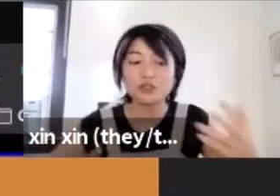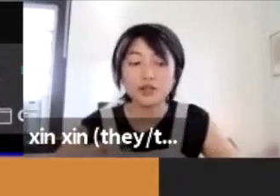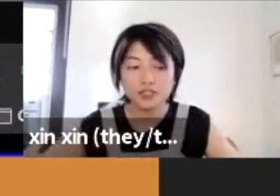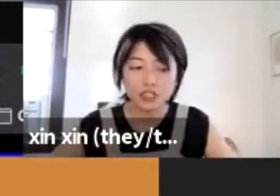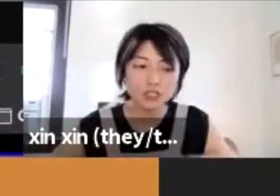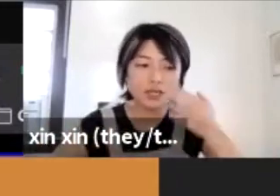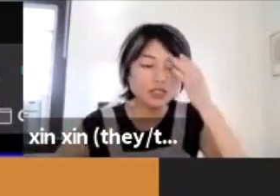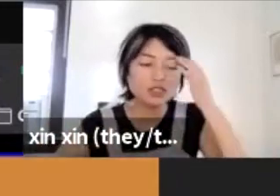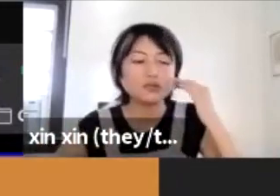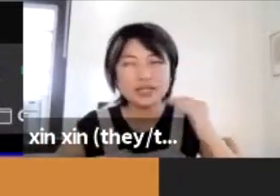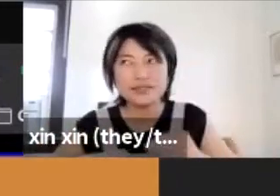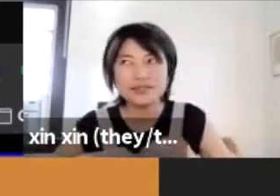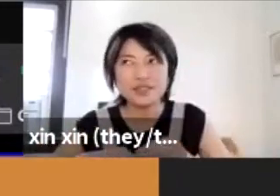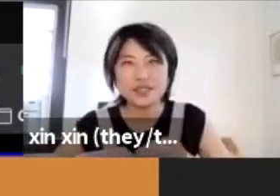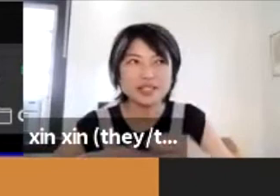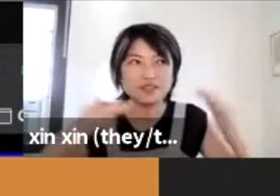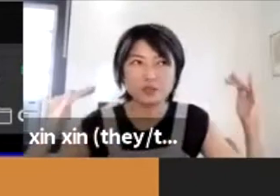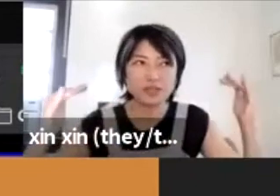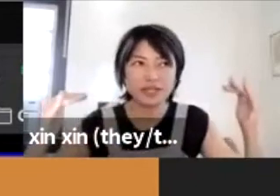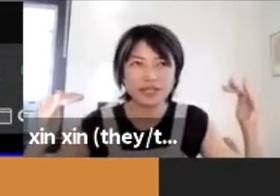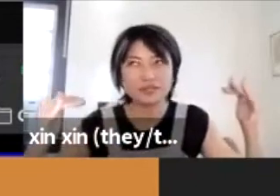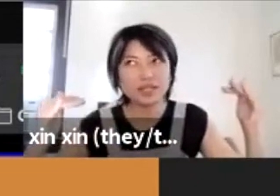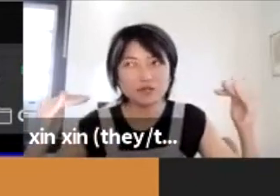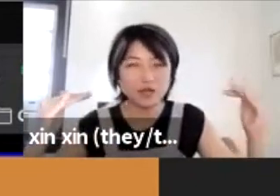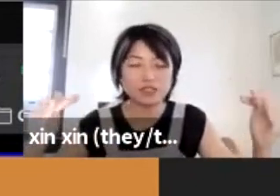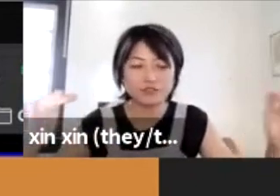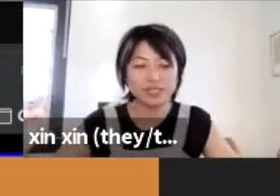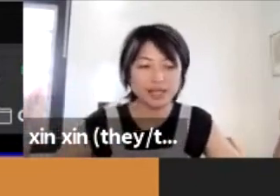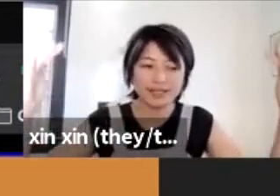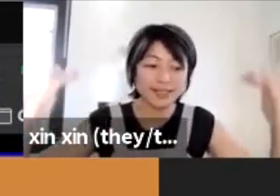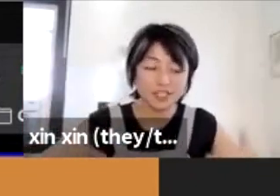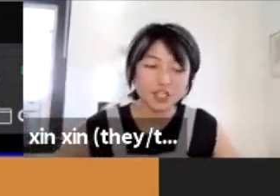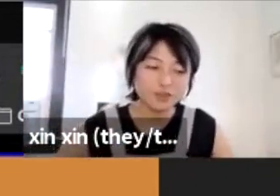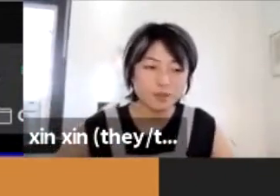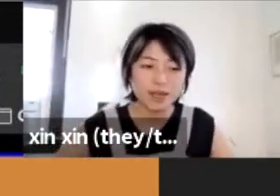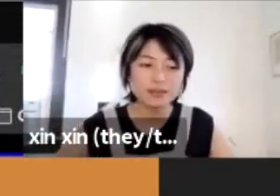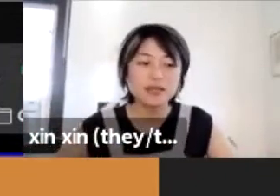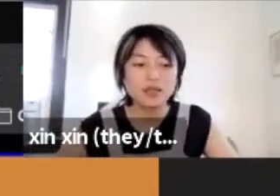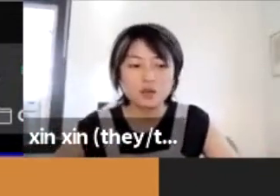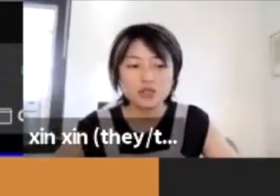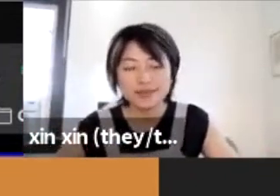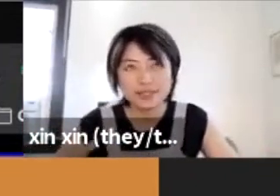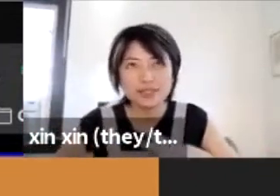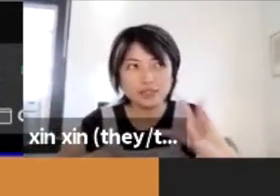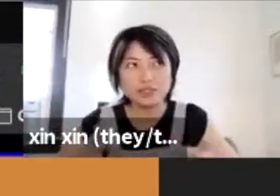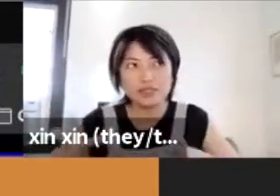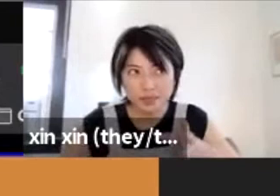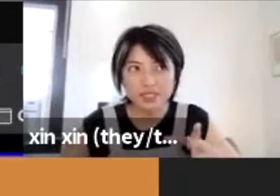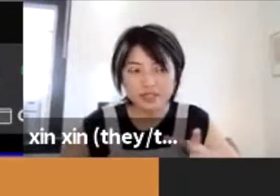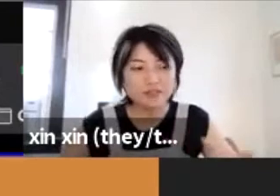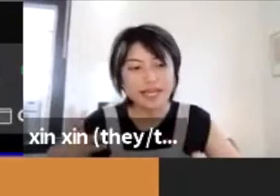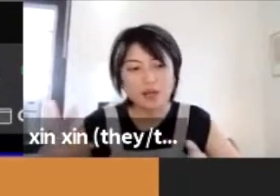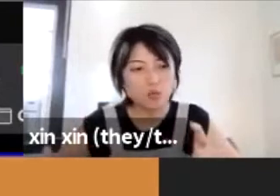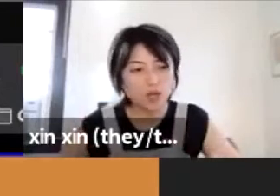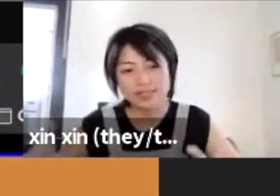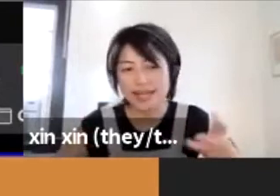experience interaction. So, instead of going with like kind of like a regular vanilla like text chat format, which I think is a little deceptive